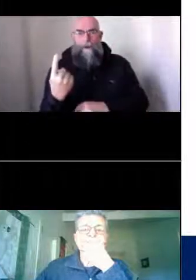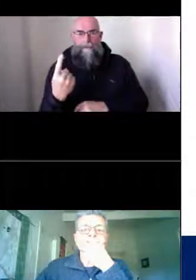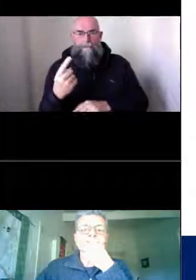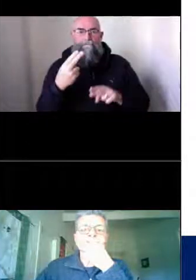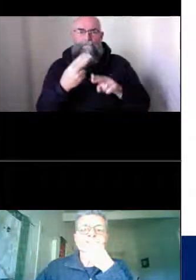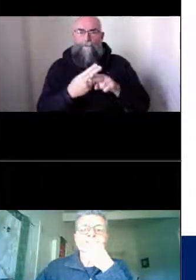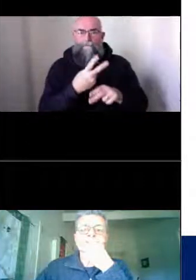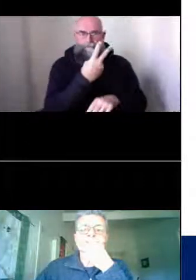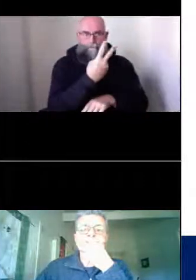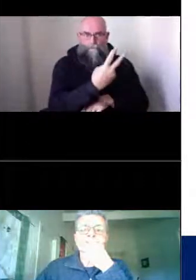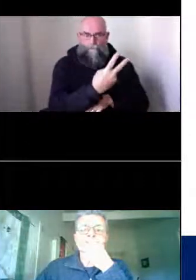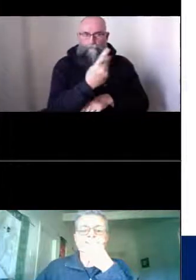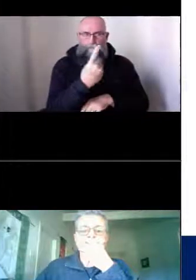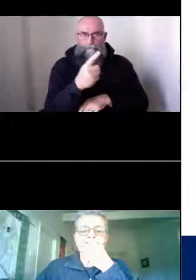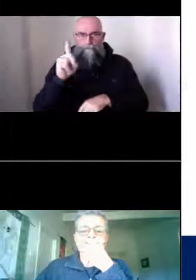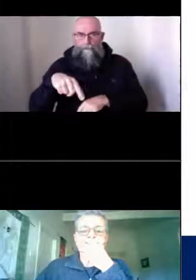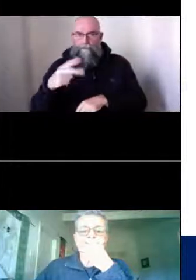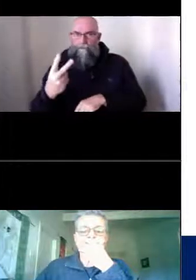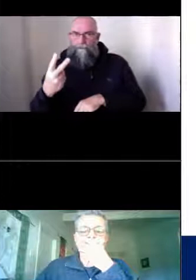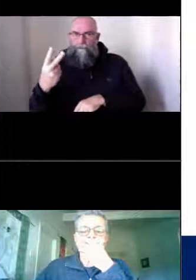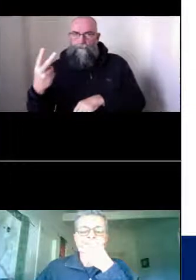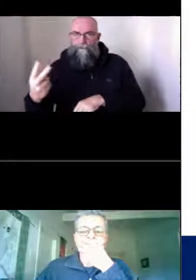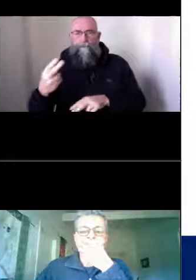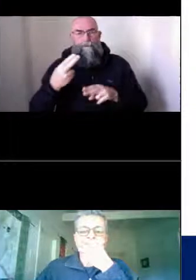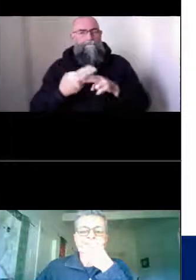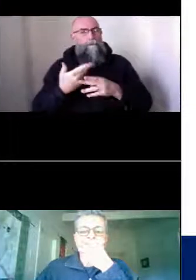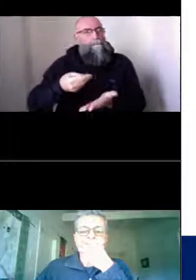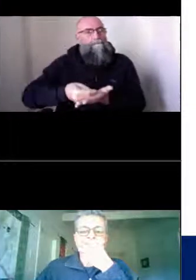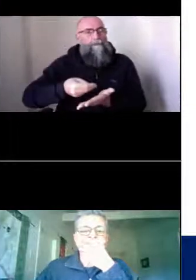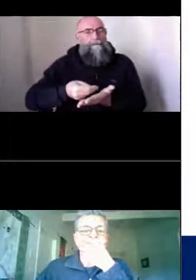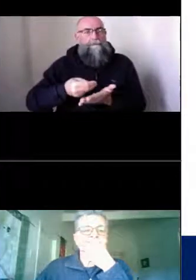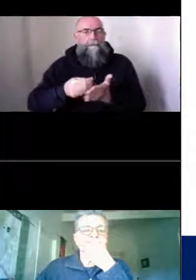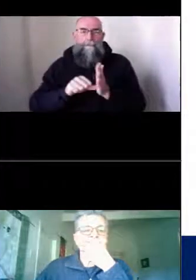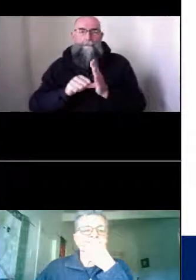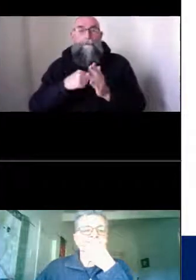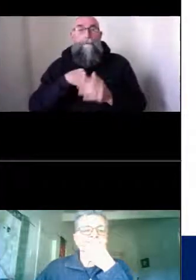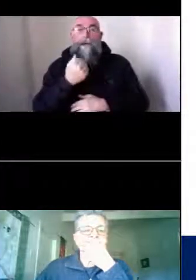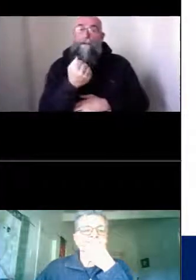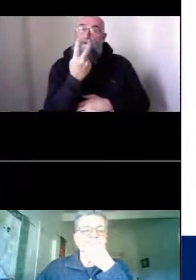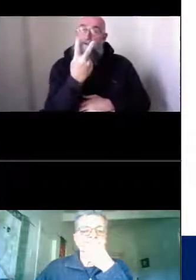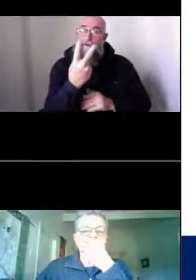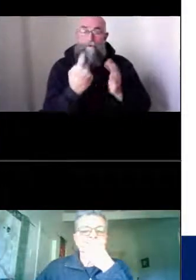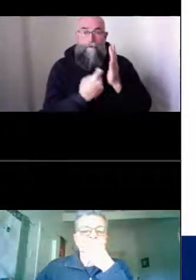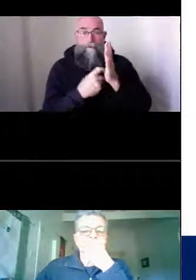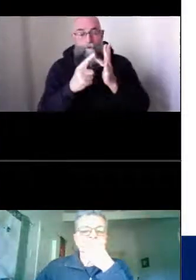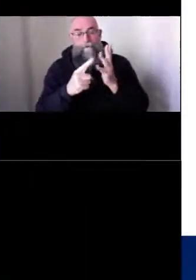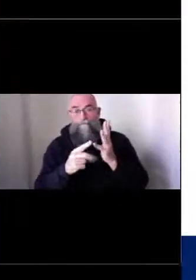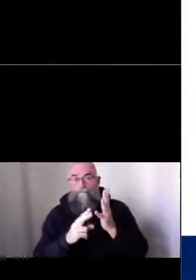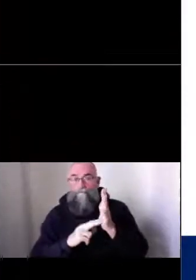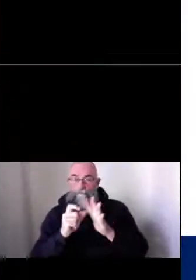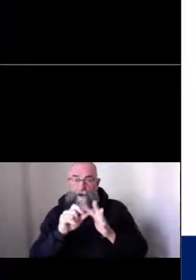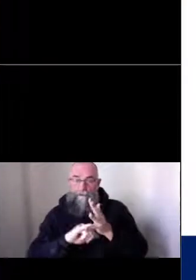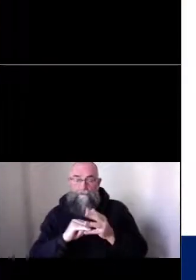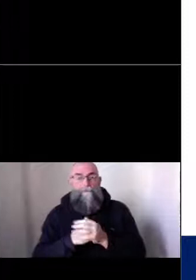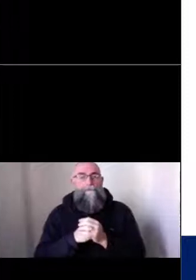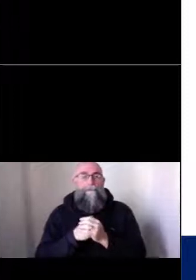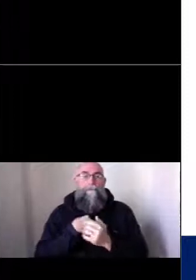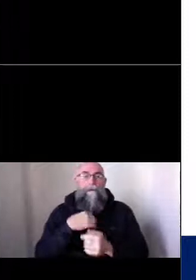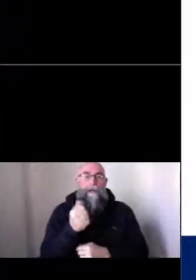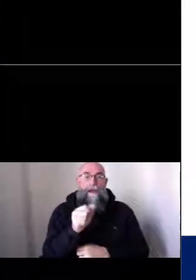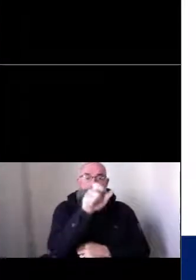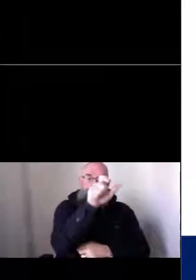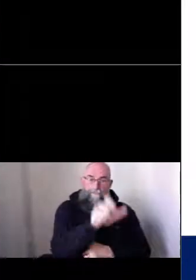So our funding has 2 main rounds. As you can see there, they fall under individual, organisation